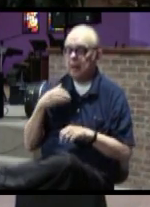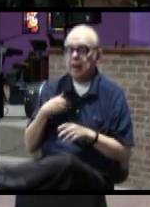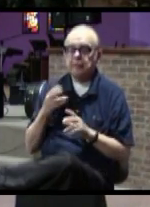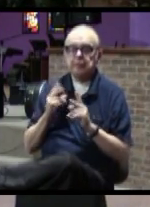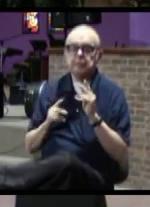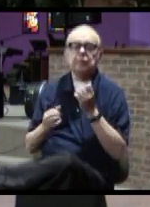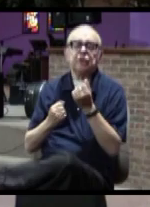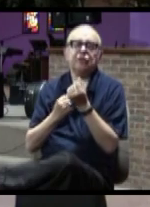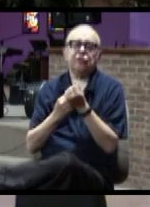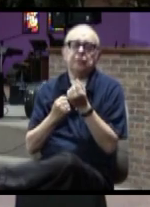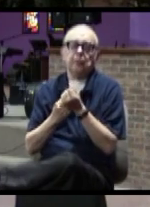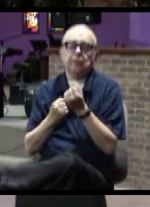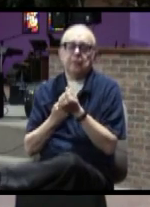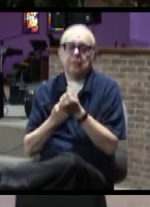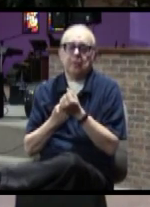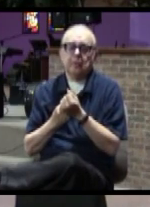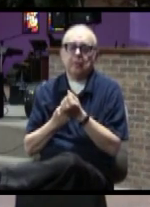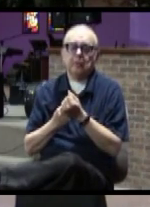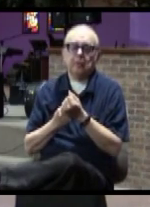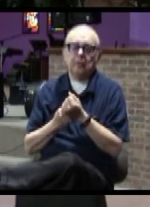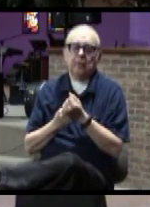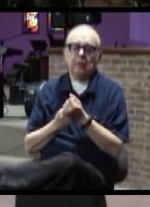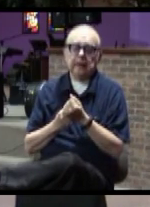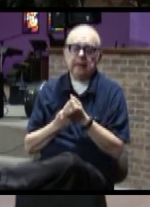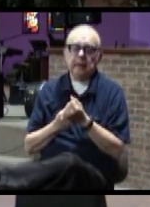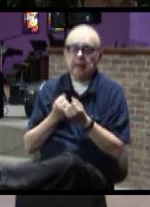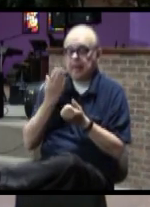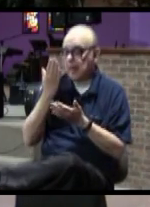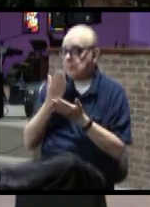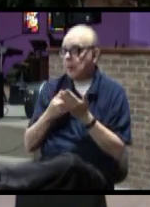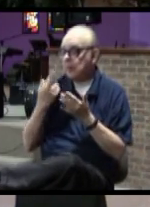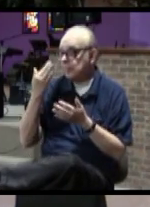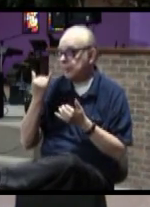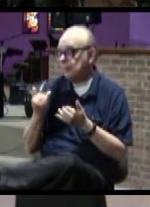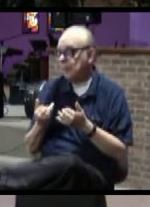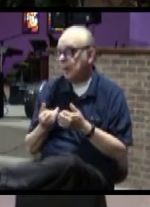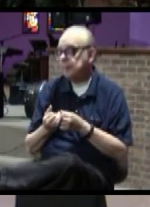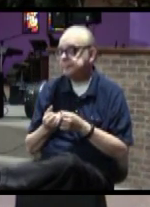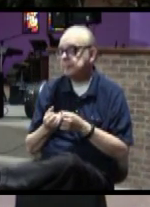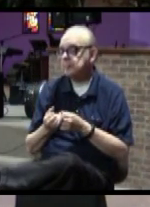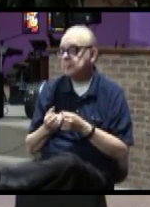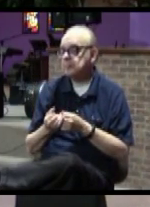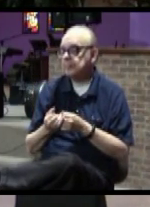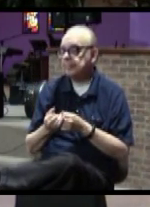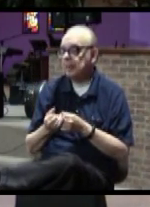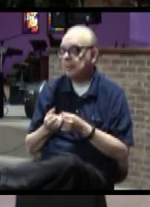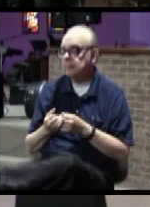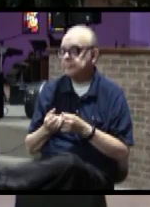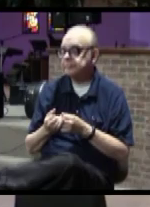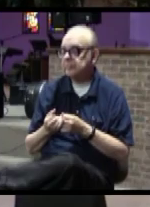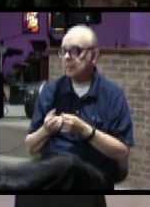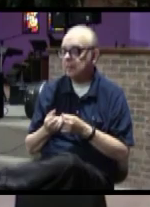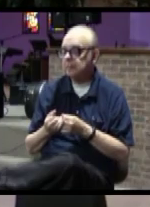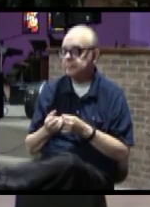They don't have the people there to support. And here's part of the reason why.